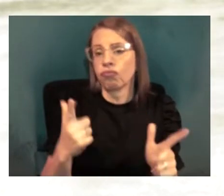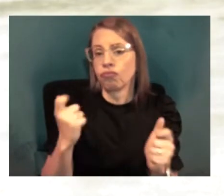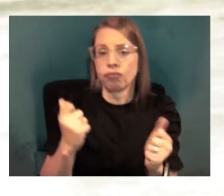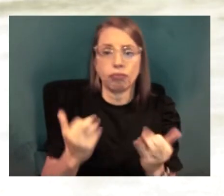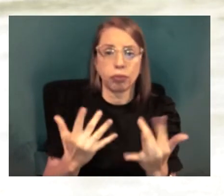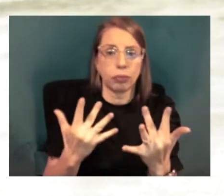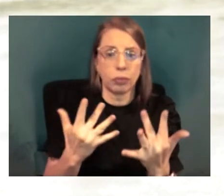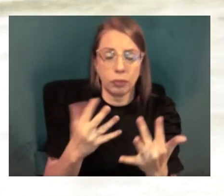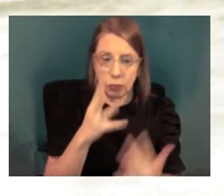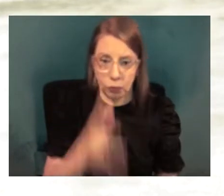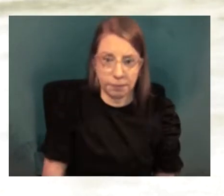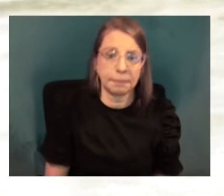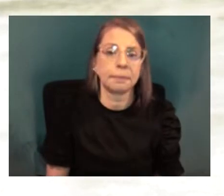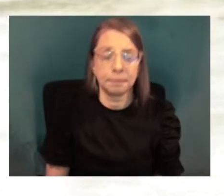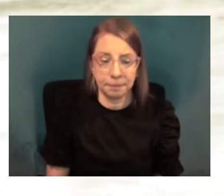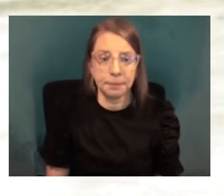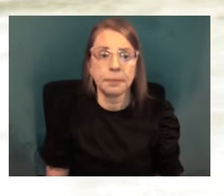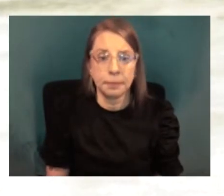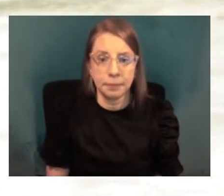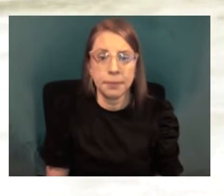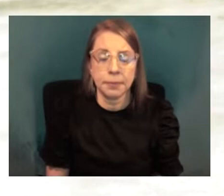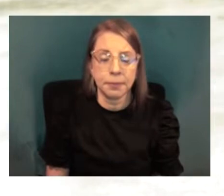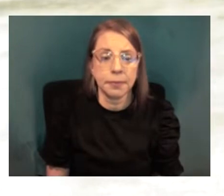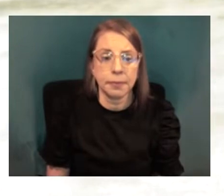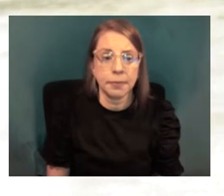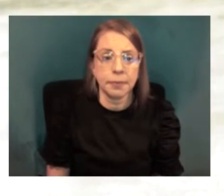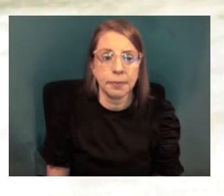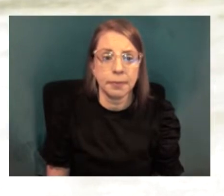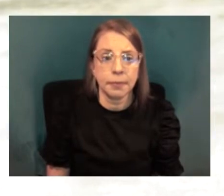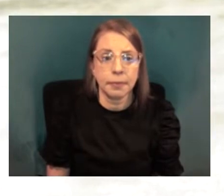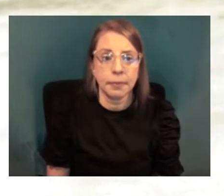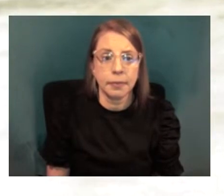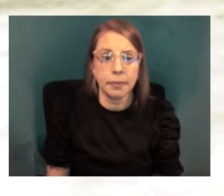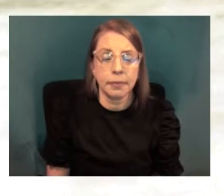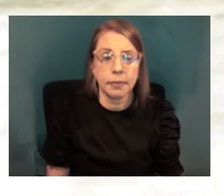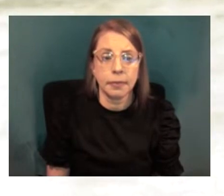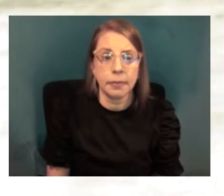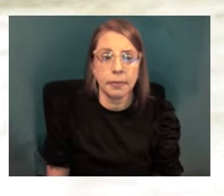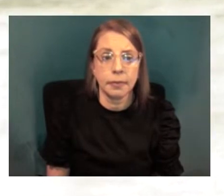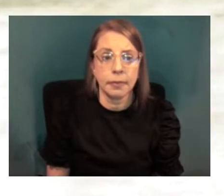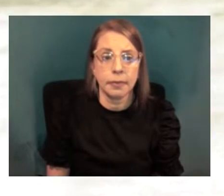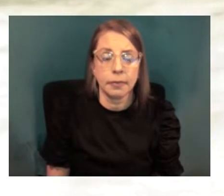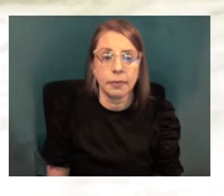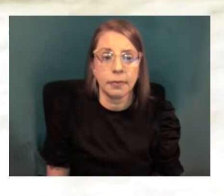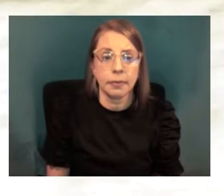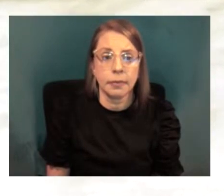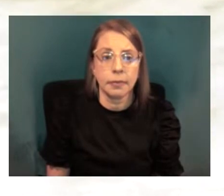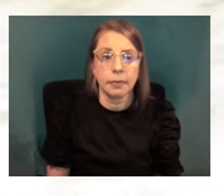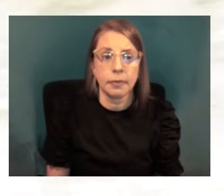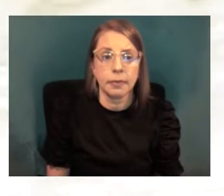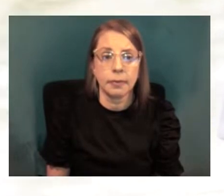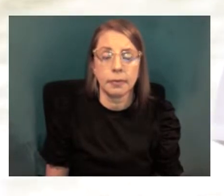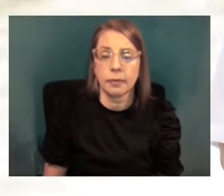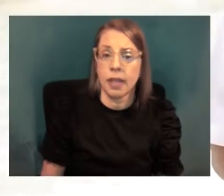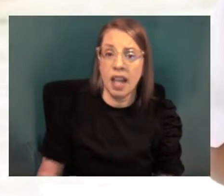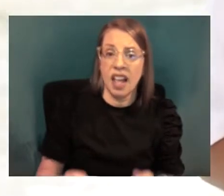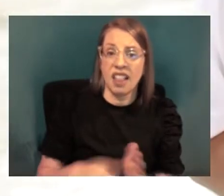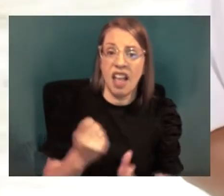by just a basic sparkler. So unless there are questions, I'll let's light do it. the first one up. I want to watch the hot